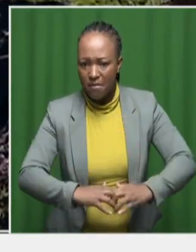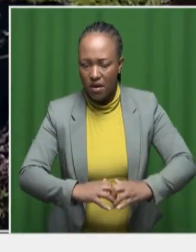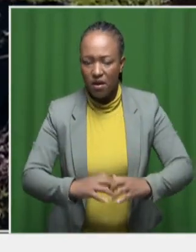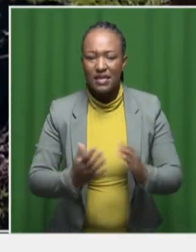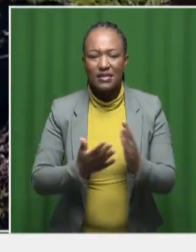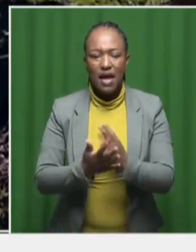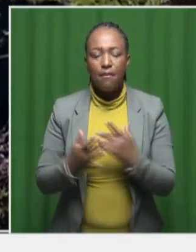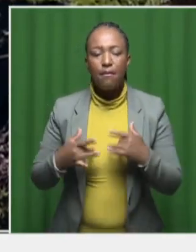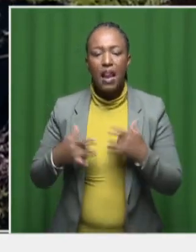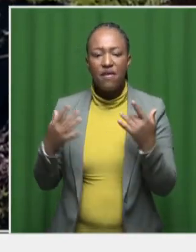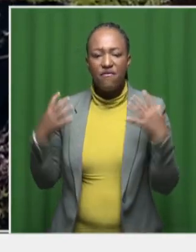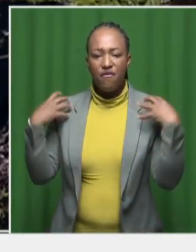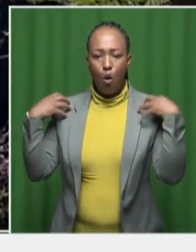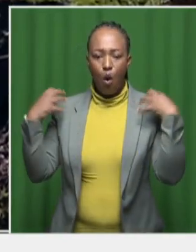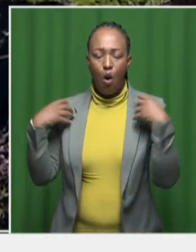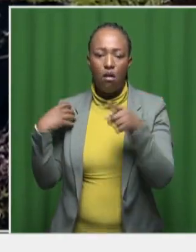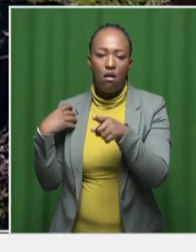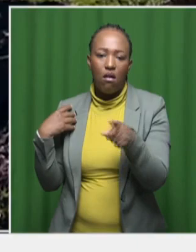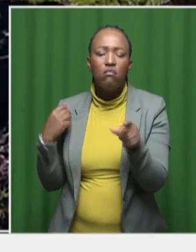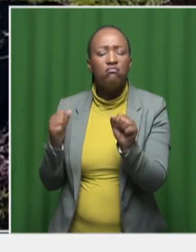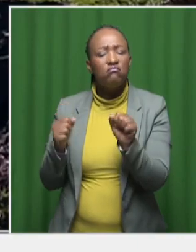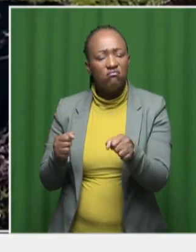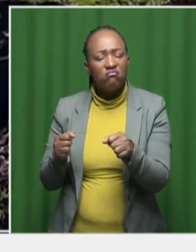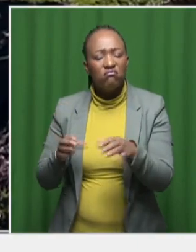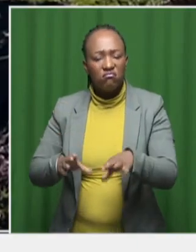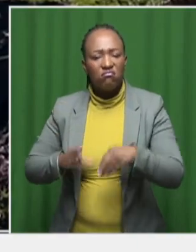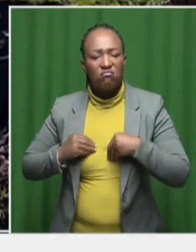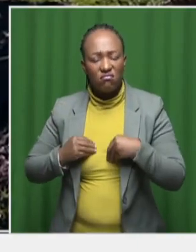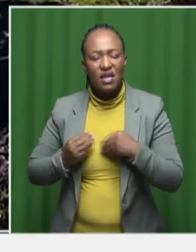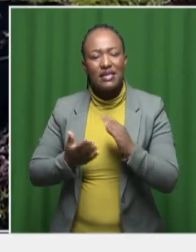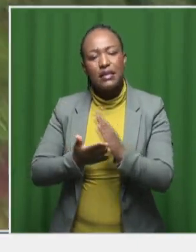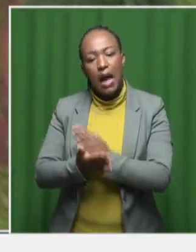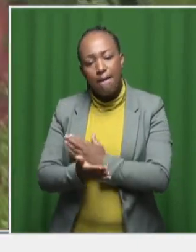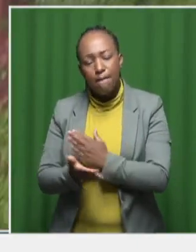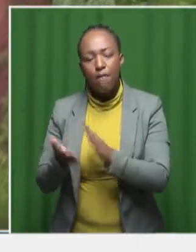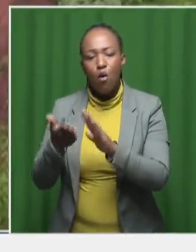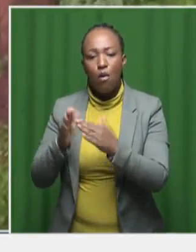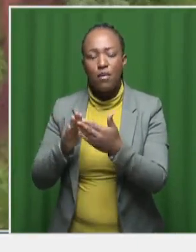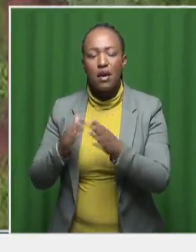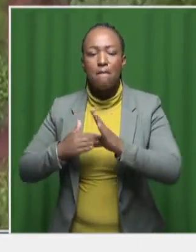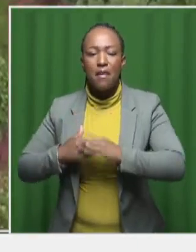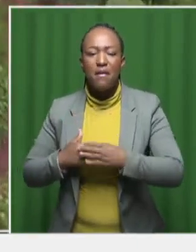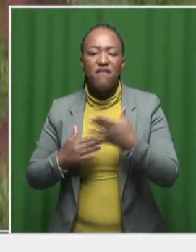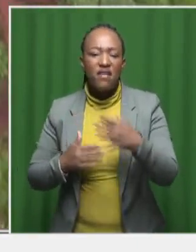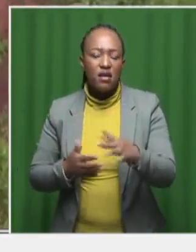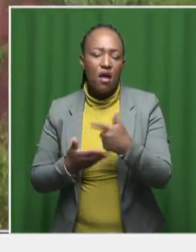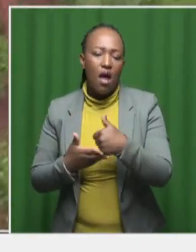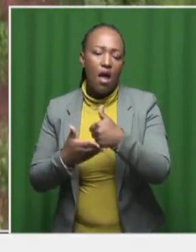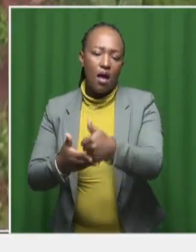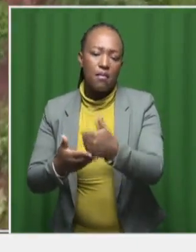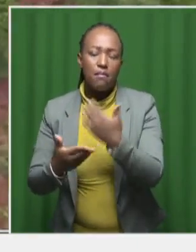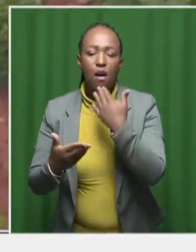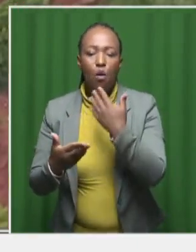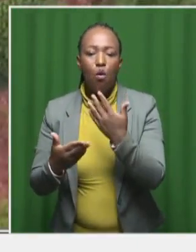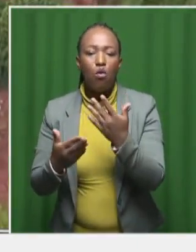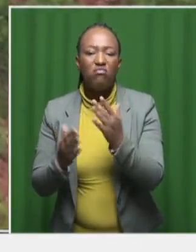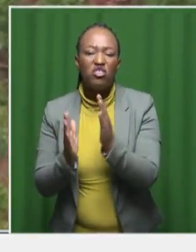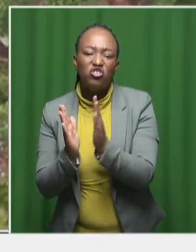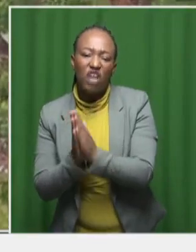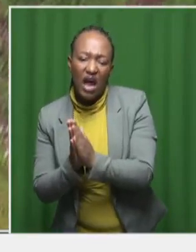halls, because we acknowledge that there are communities who were housed by their relatives, by their friends, by their